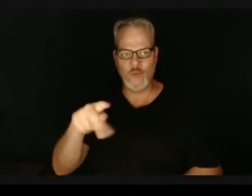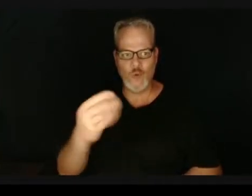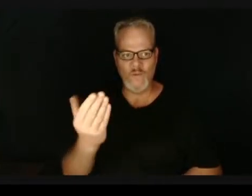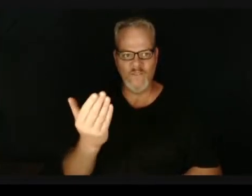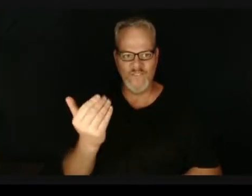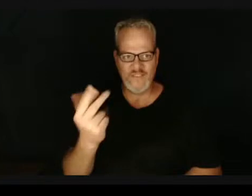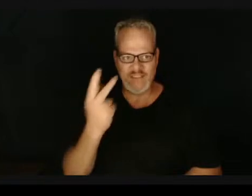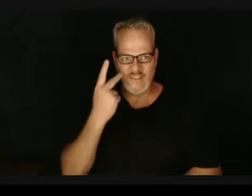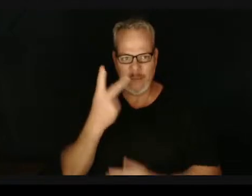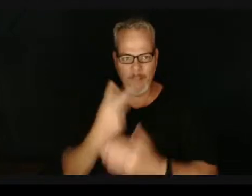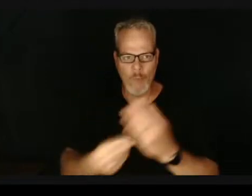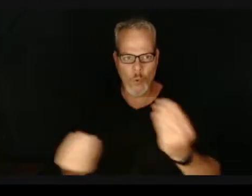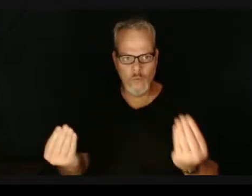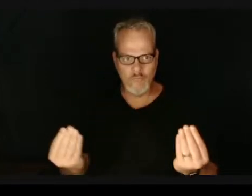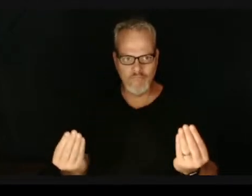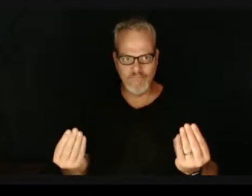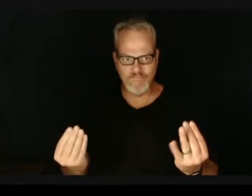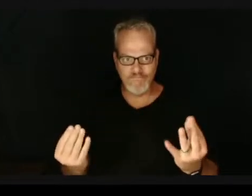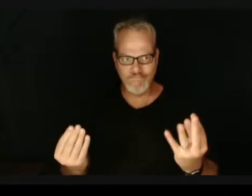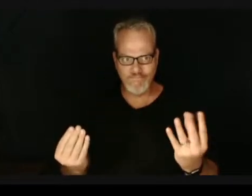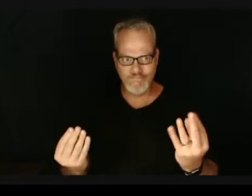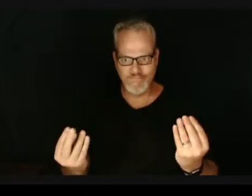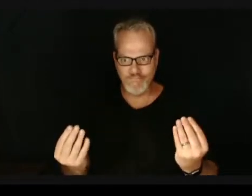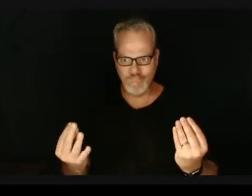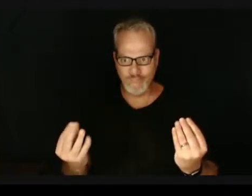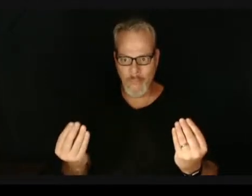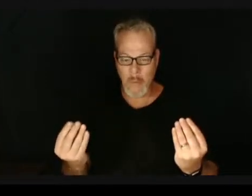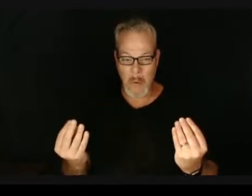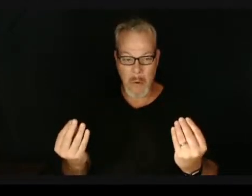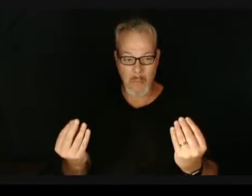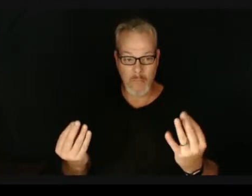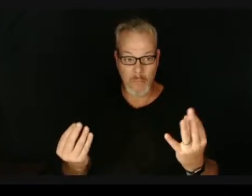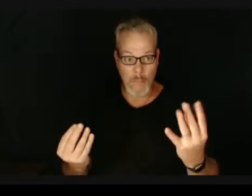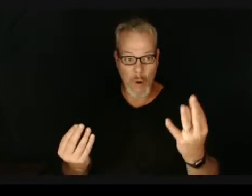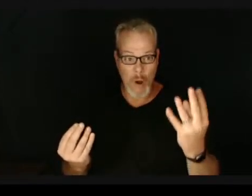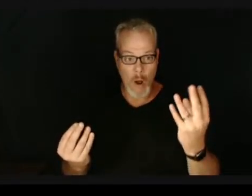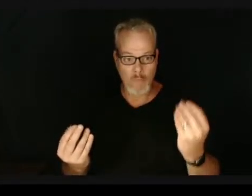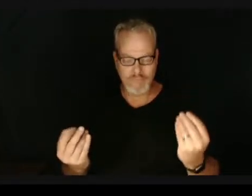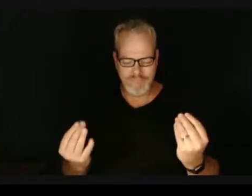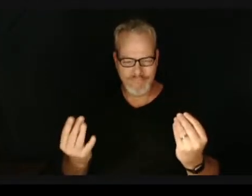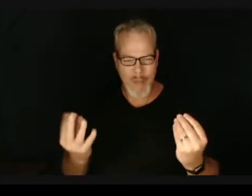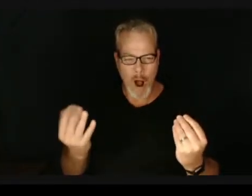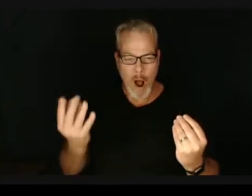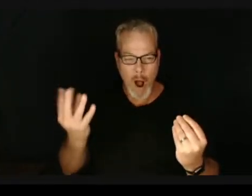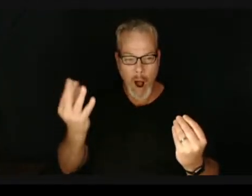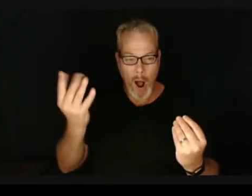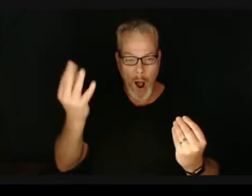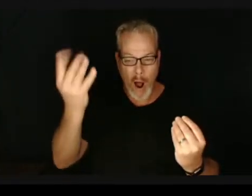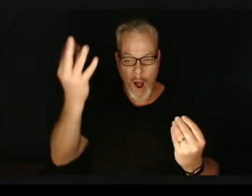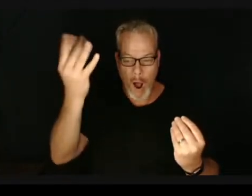fountains coming on at both vents, shutting off at the north vent, continuing at the south vent,